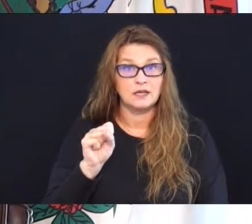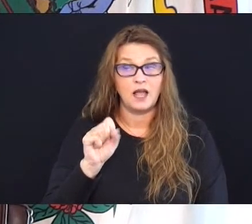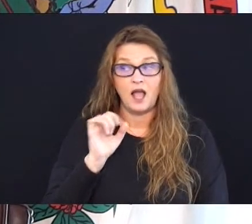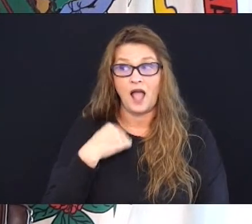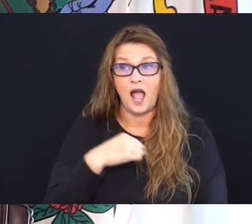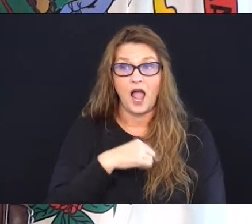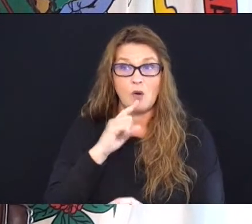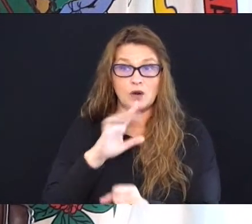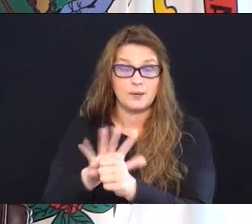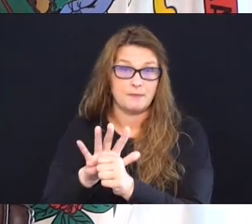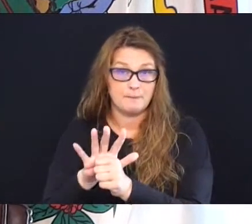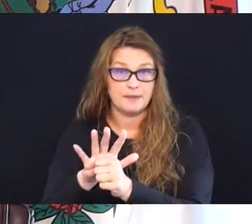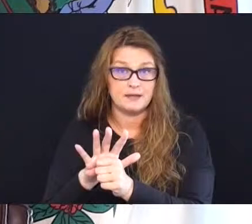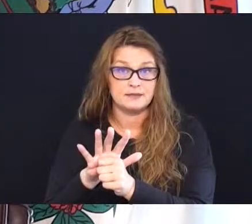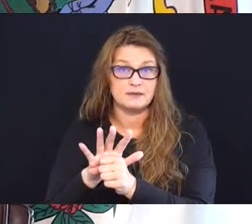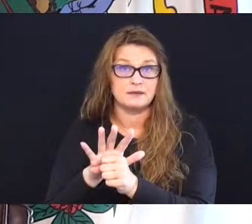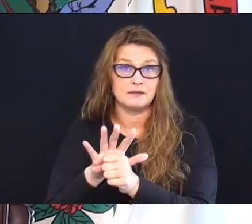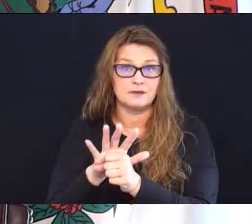what our